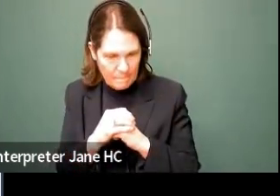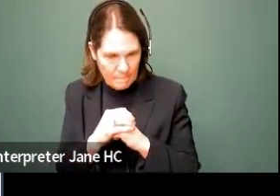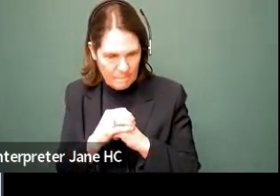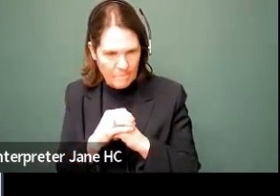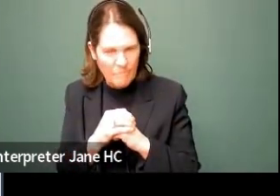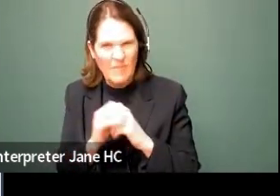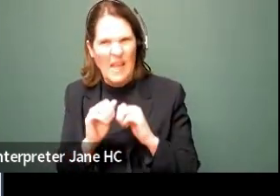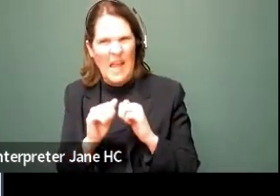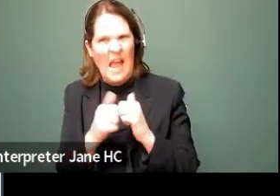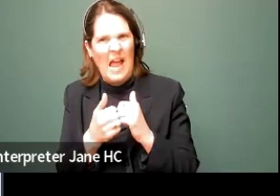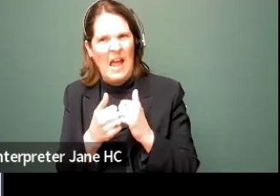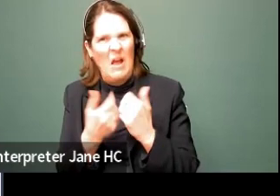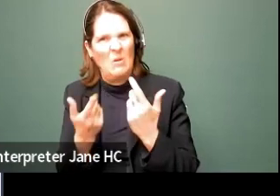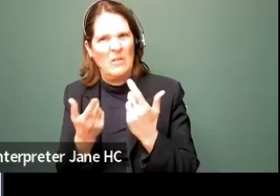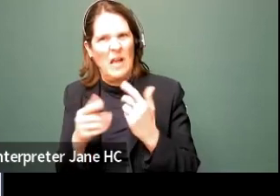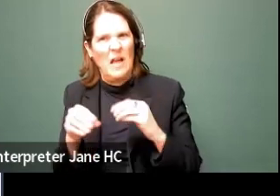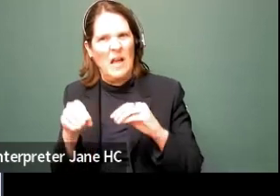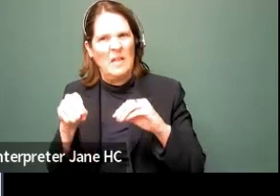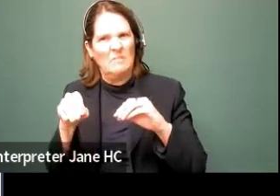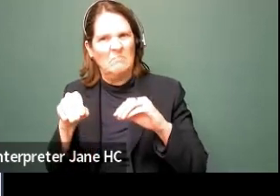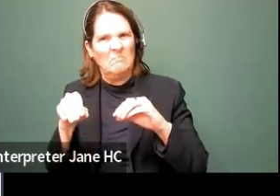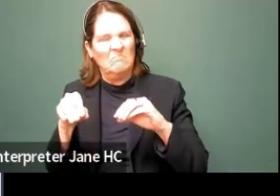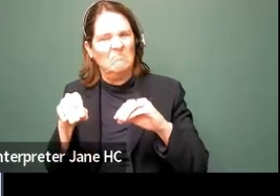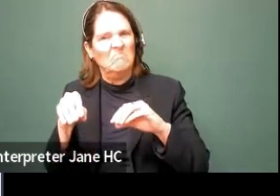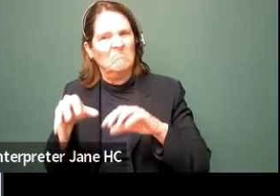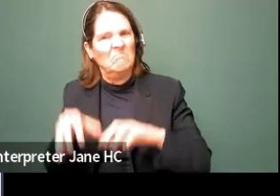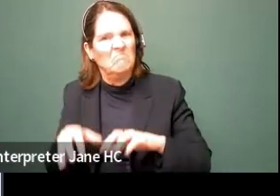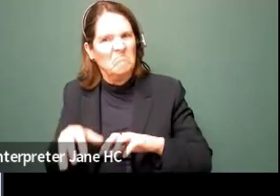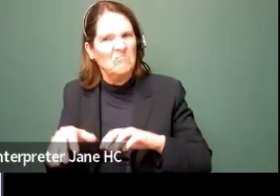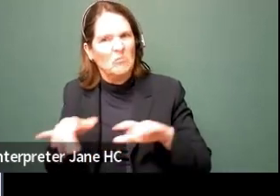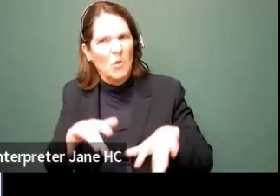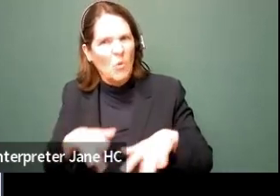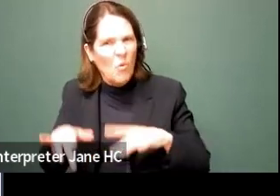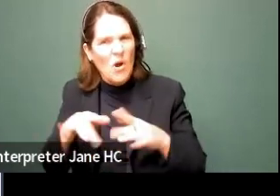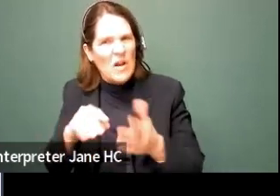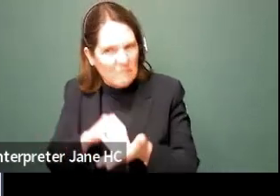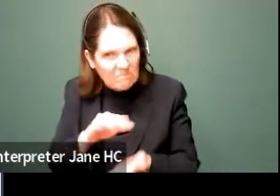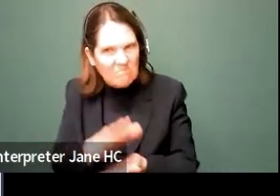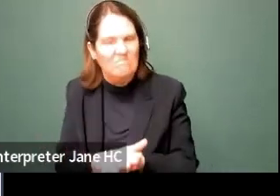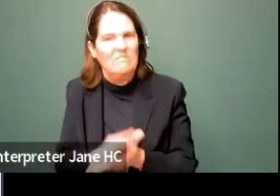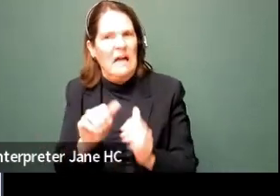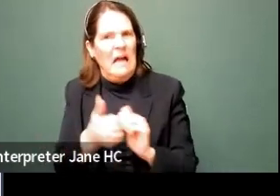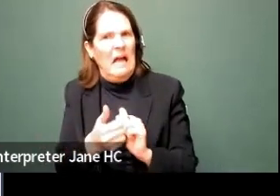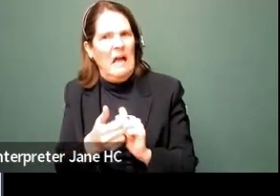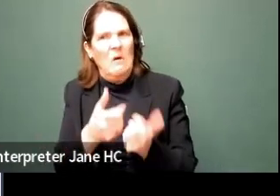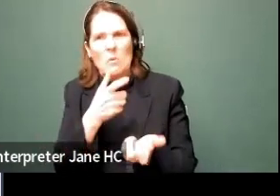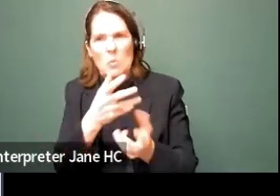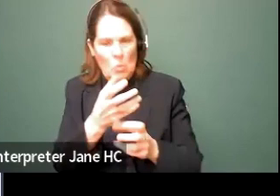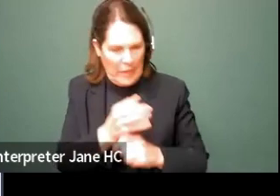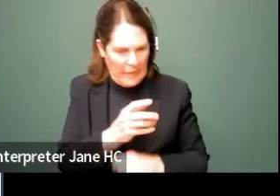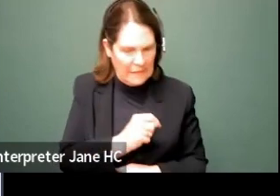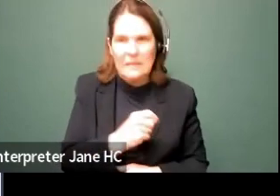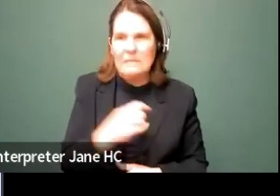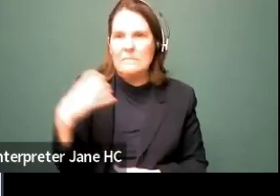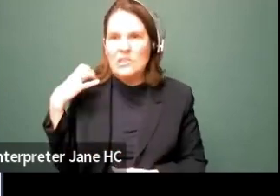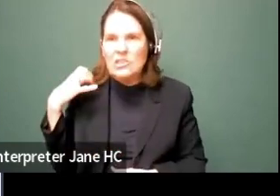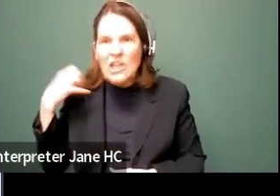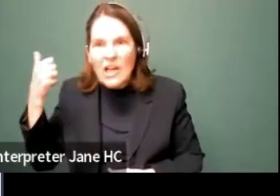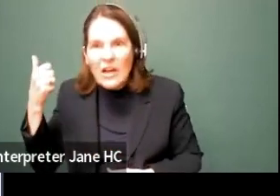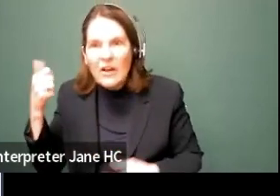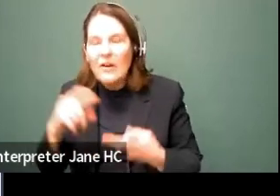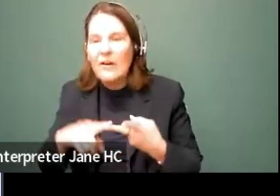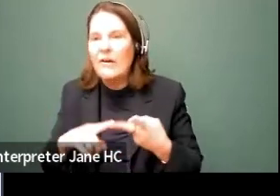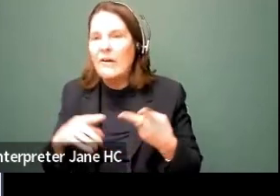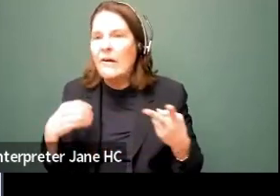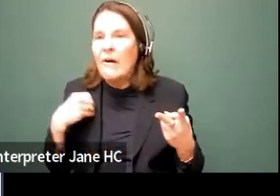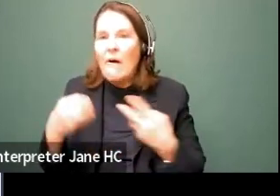gets recorded, and does it show up in the notes? Does the chairperson get it? Does the office get it distributed